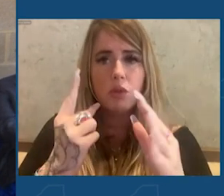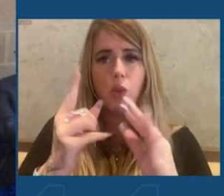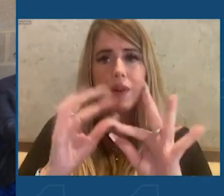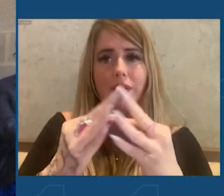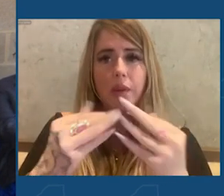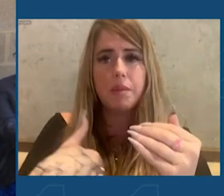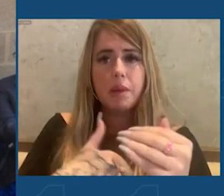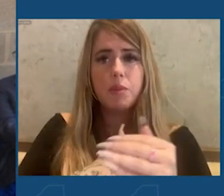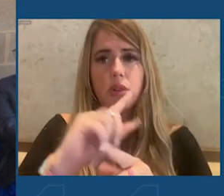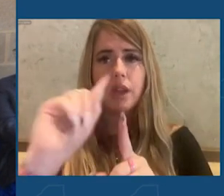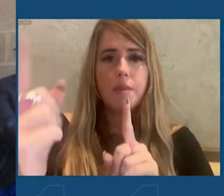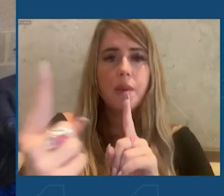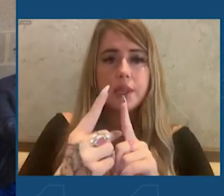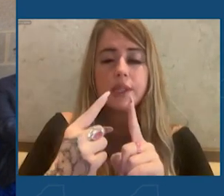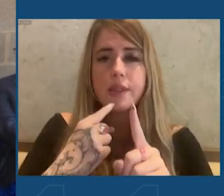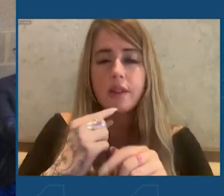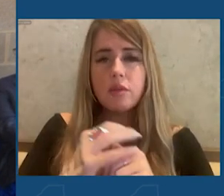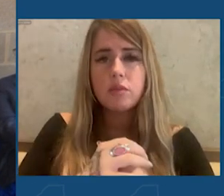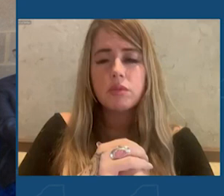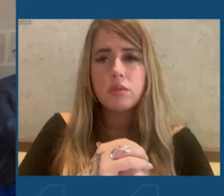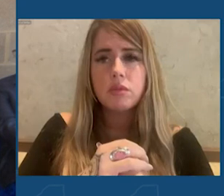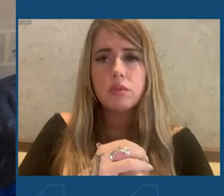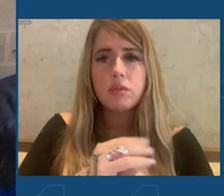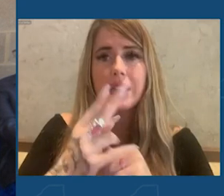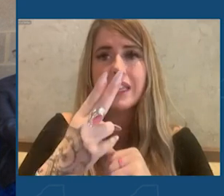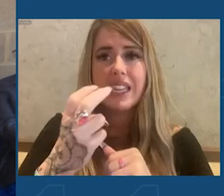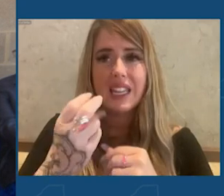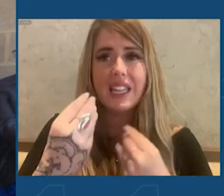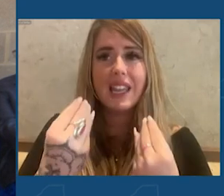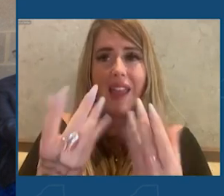up to me and said this. He gave